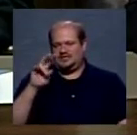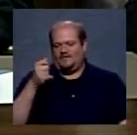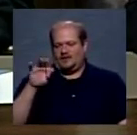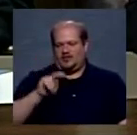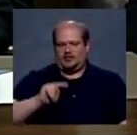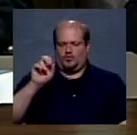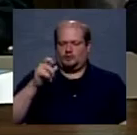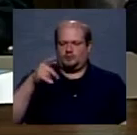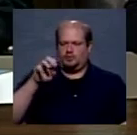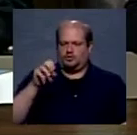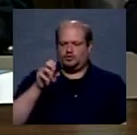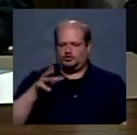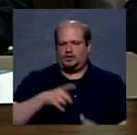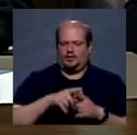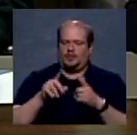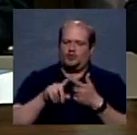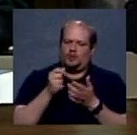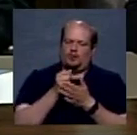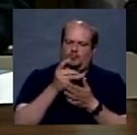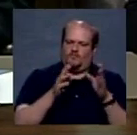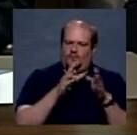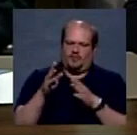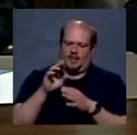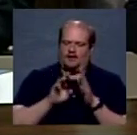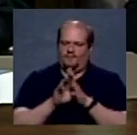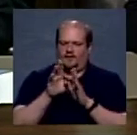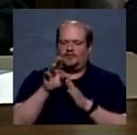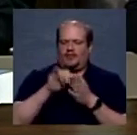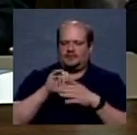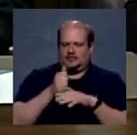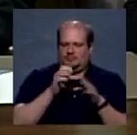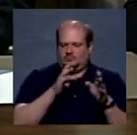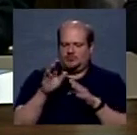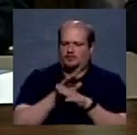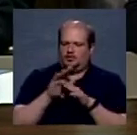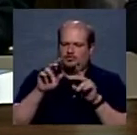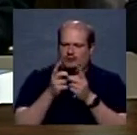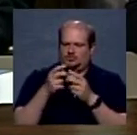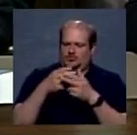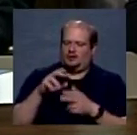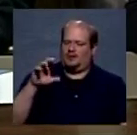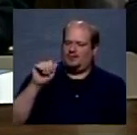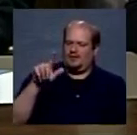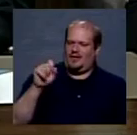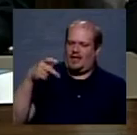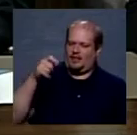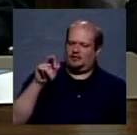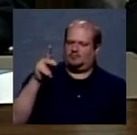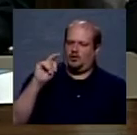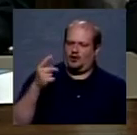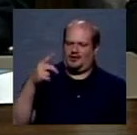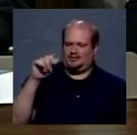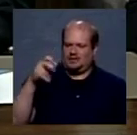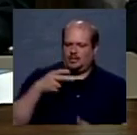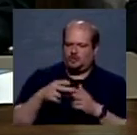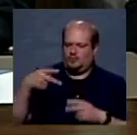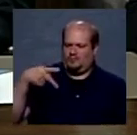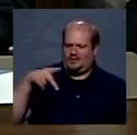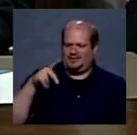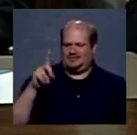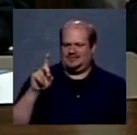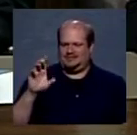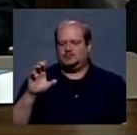North Spruce Street. An ordinance to approve a planned zoning development establish a planned commercial district titled Cowles Parking Deck, short form PCD, located